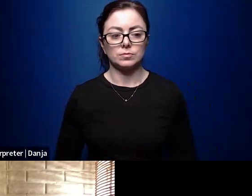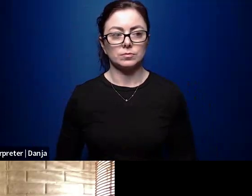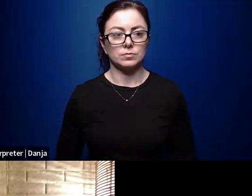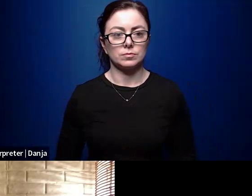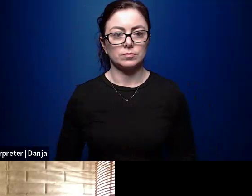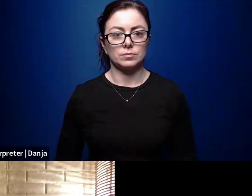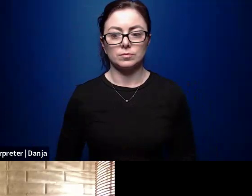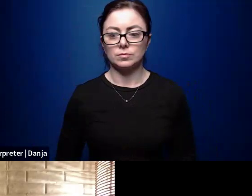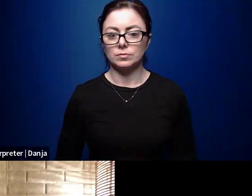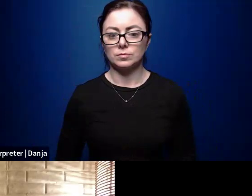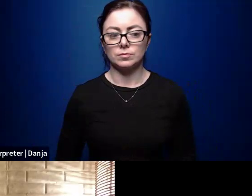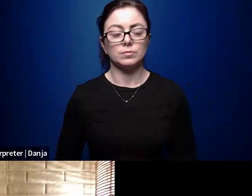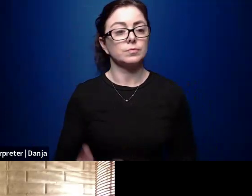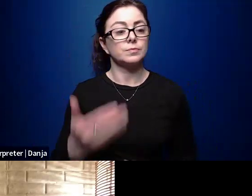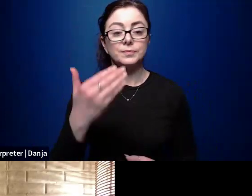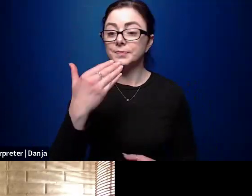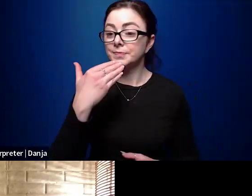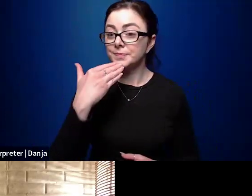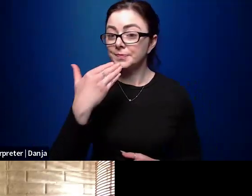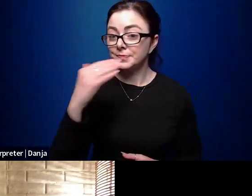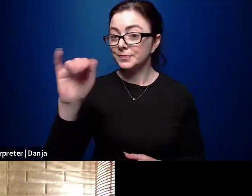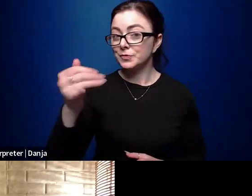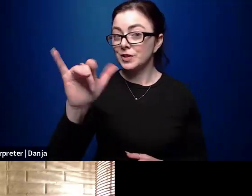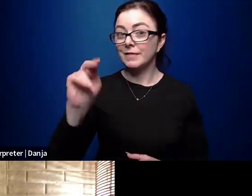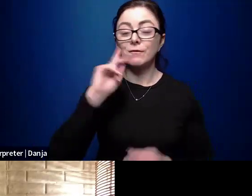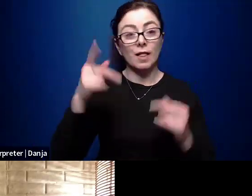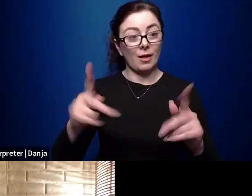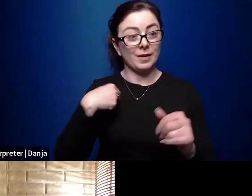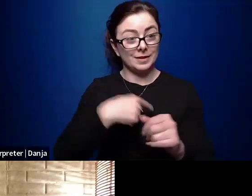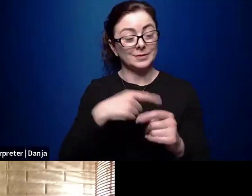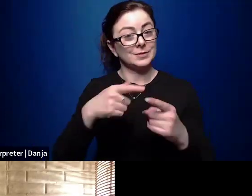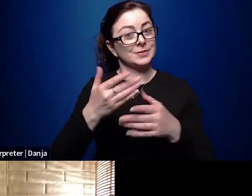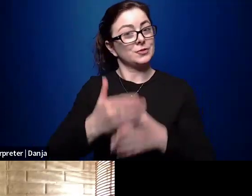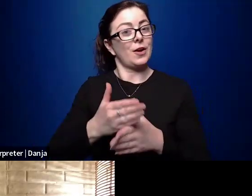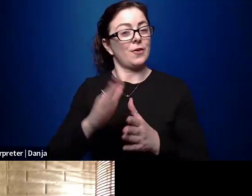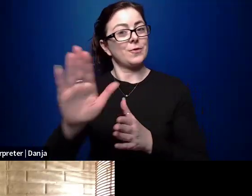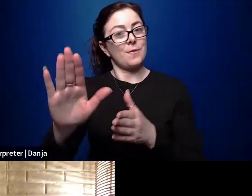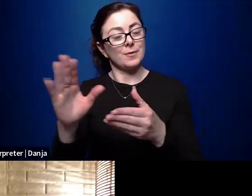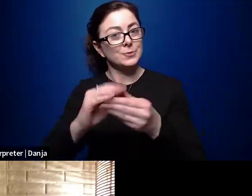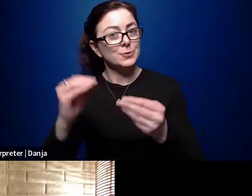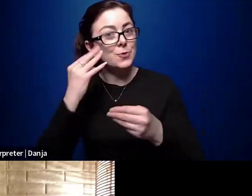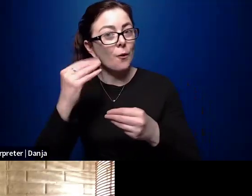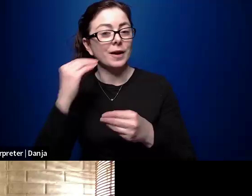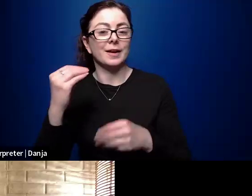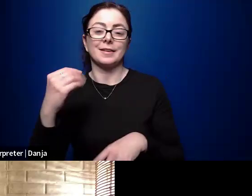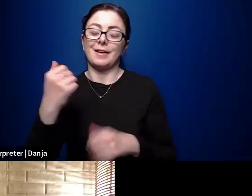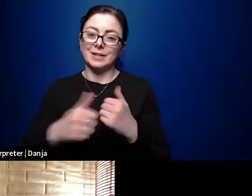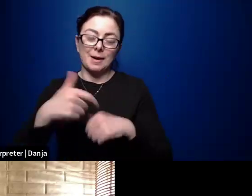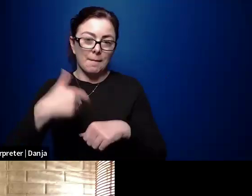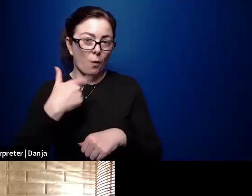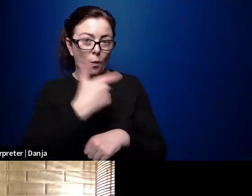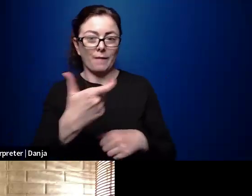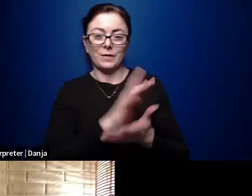Thank you, Jillian, for allowing us to share your story. I always have to hold back a little tears every time that I watch it, and I feel like I've seen